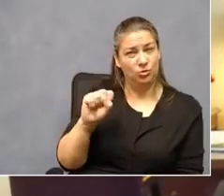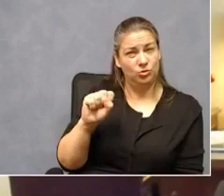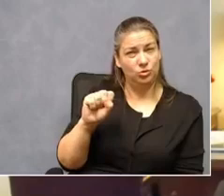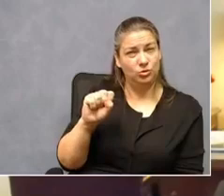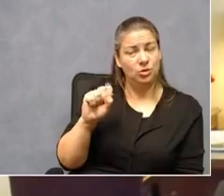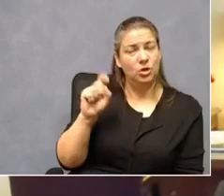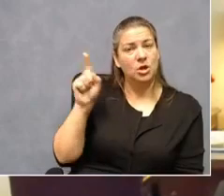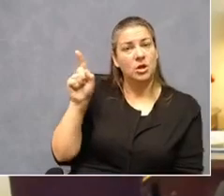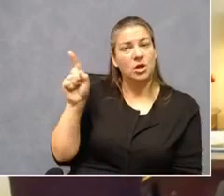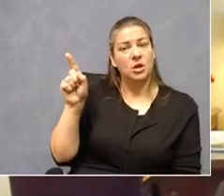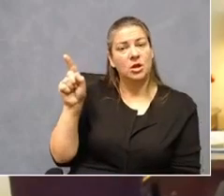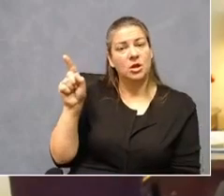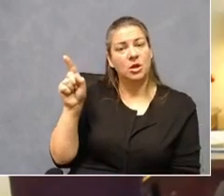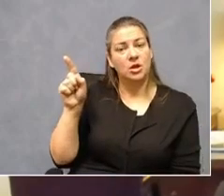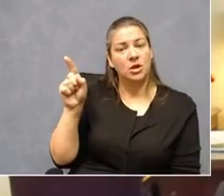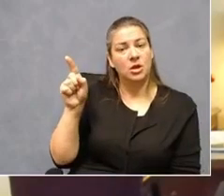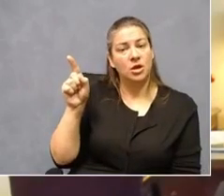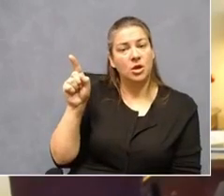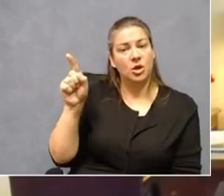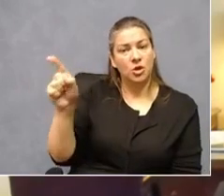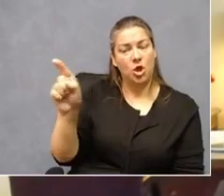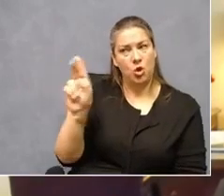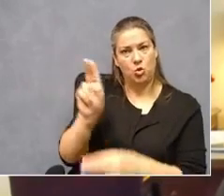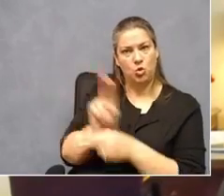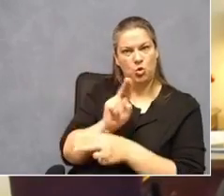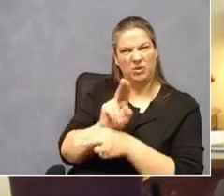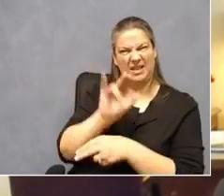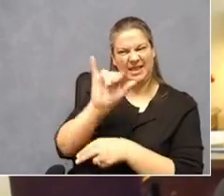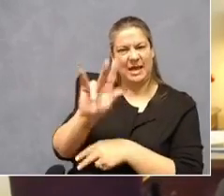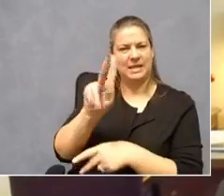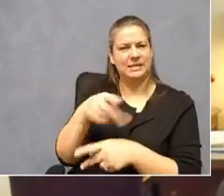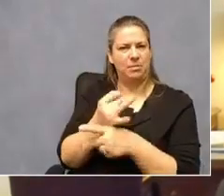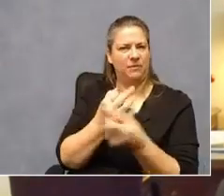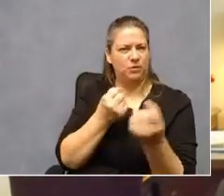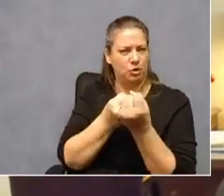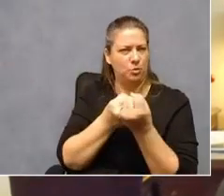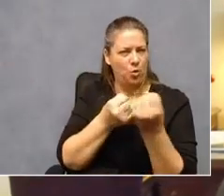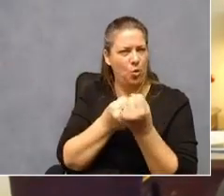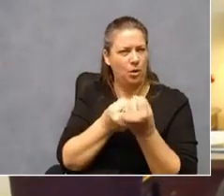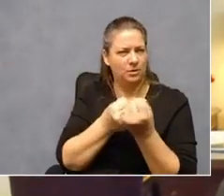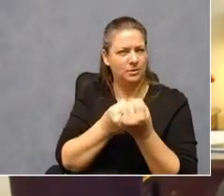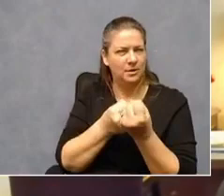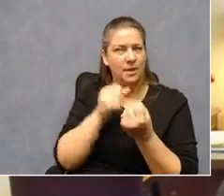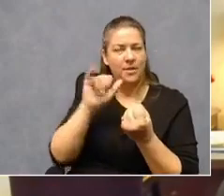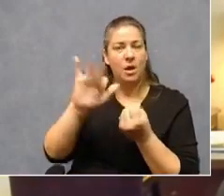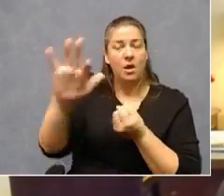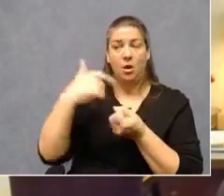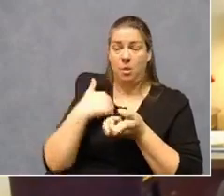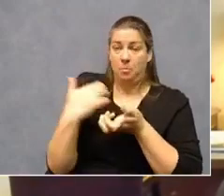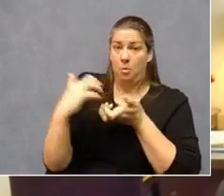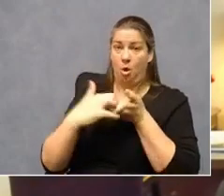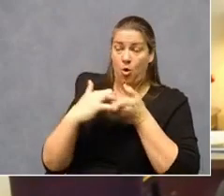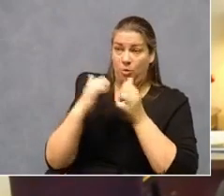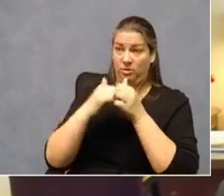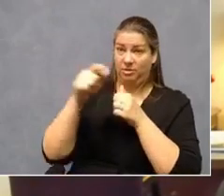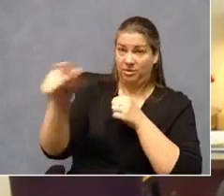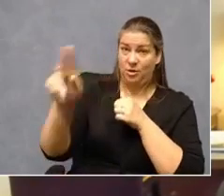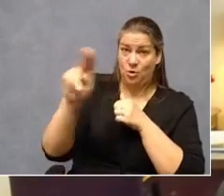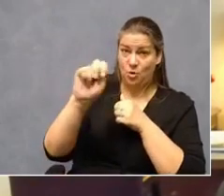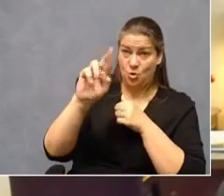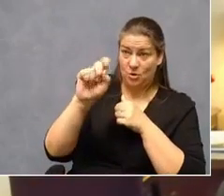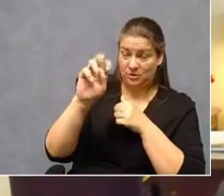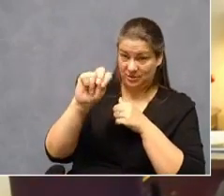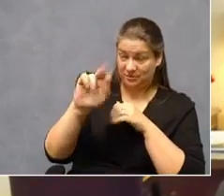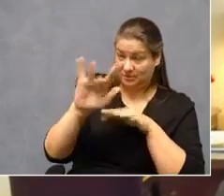advantage of that kind of support. That partnership allowed us to install 10